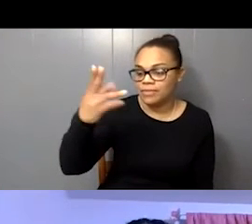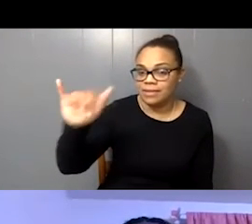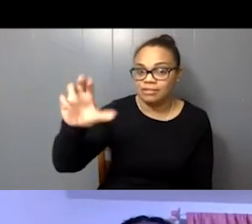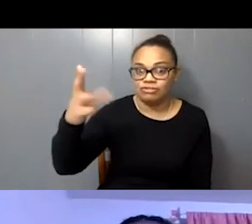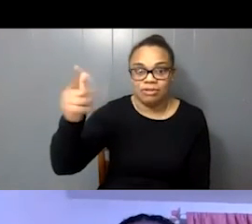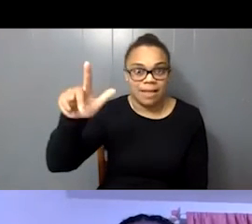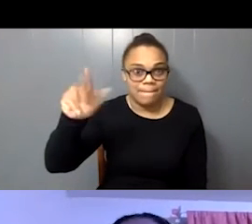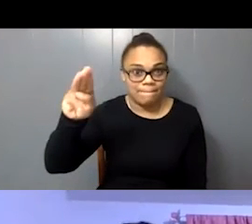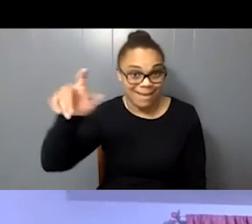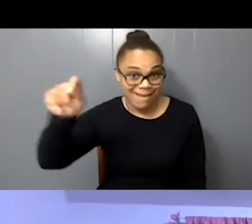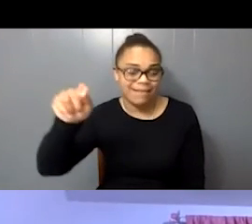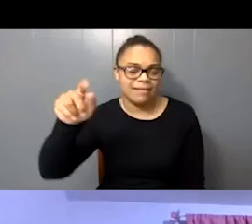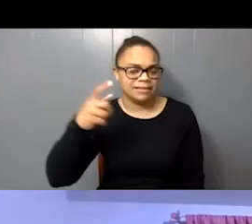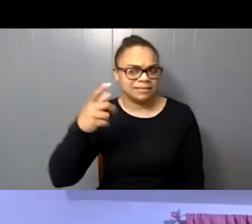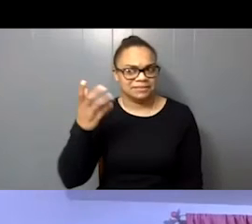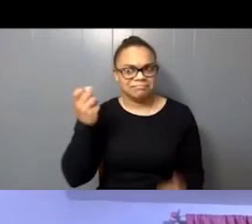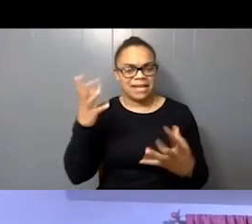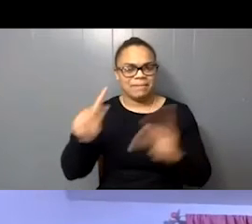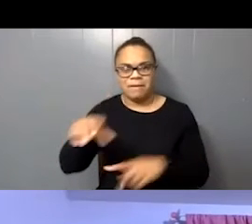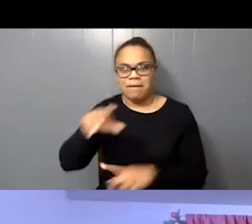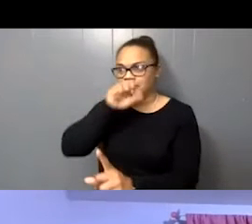celebrity. I've heard a lot about him. People love him.